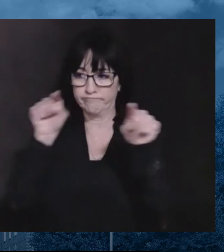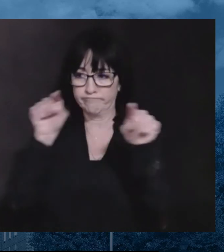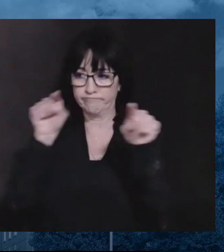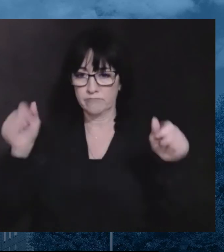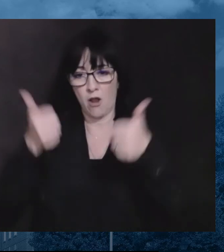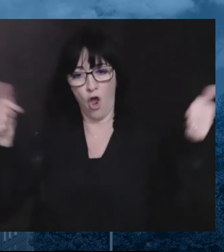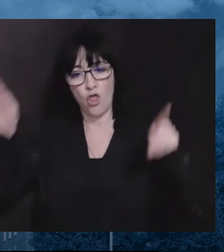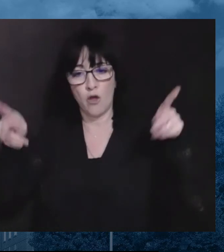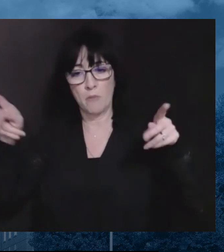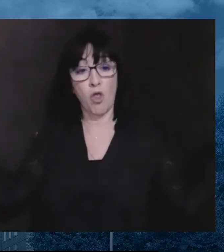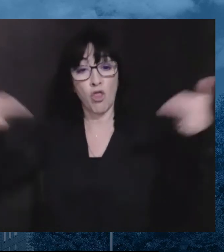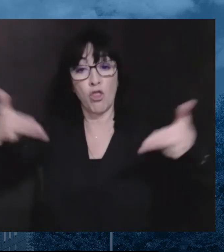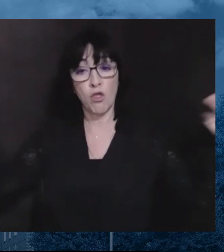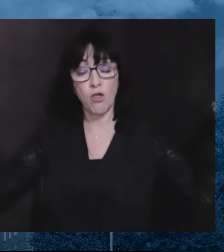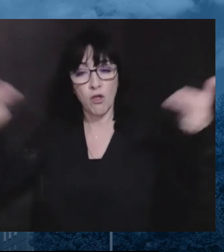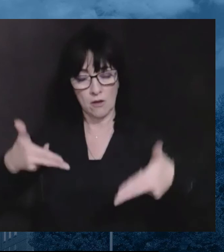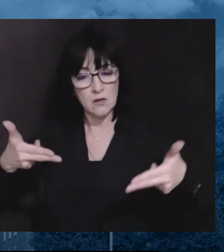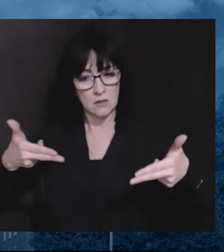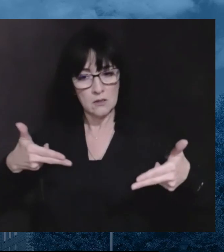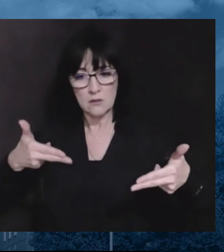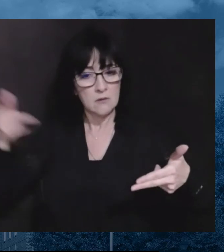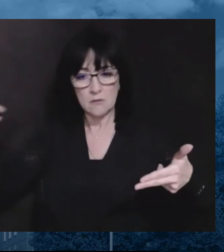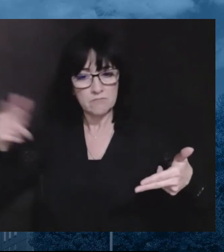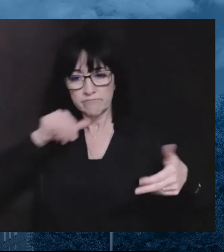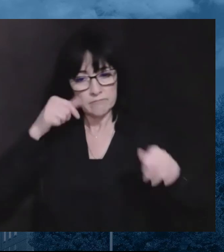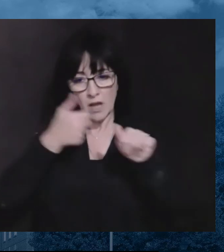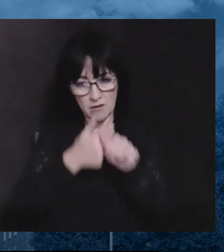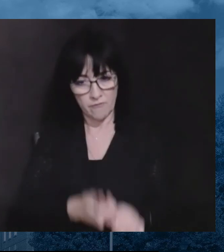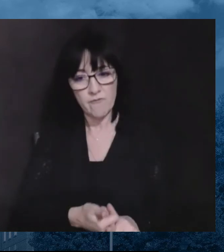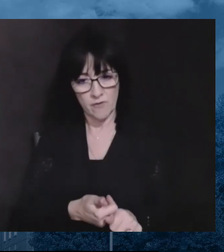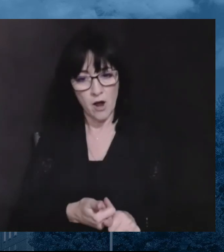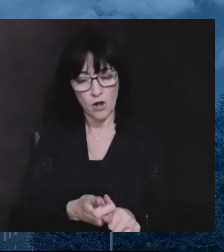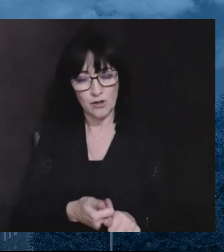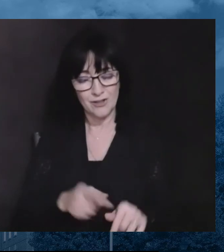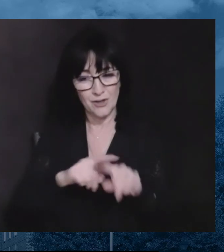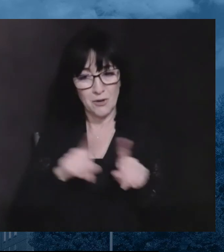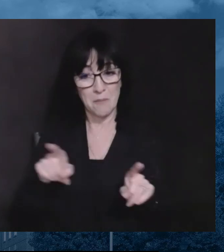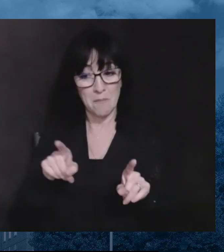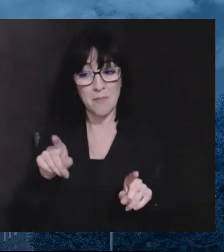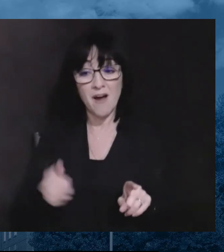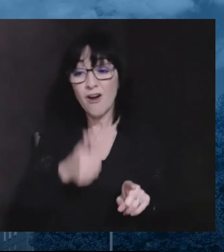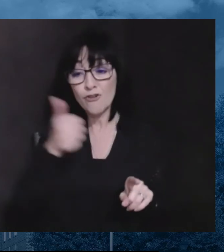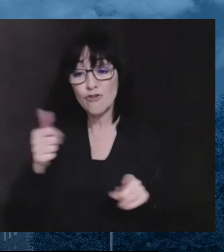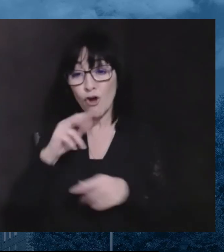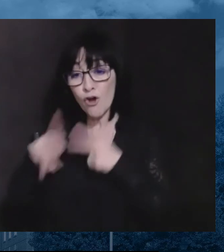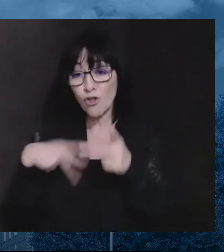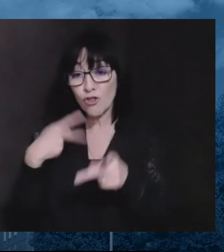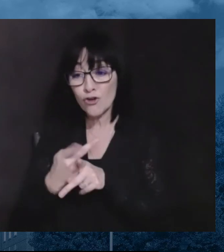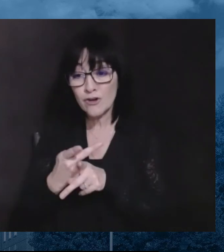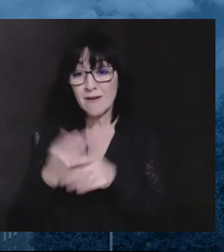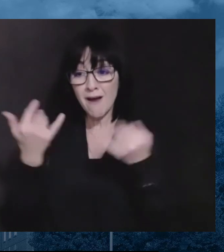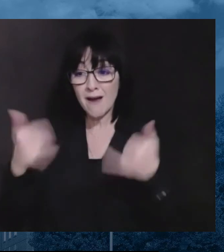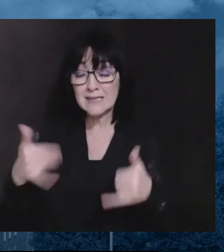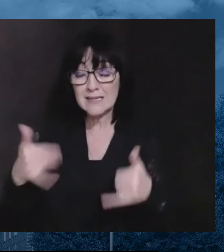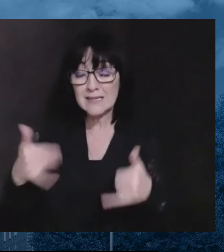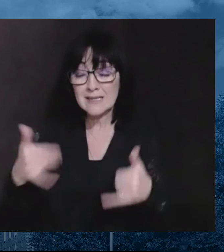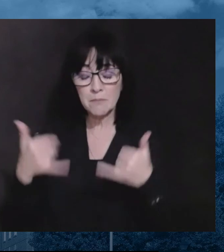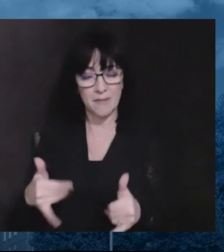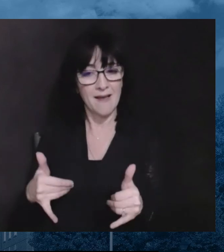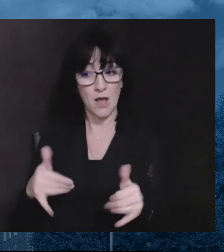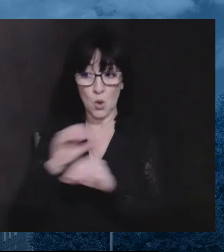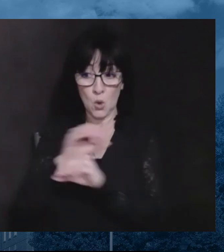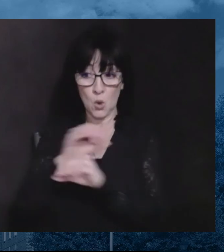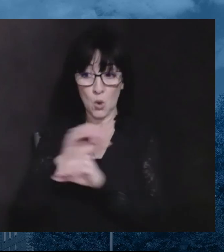formal environments to have that kind of control over the setting, or at least it seems to be.